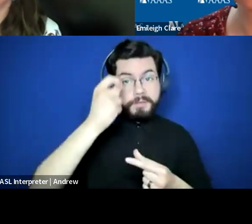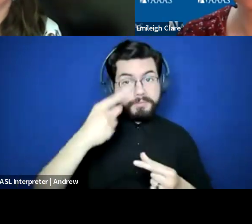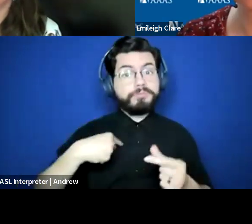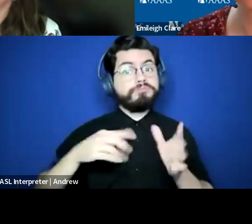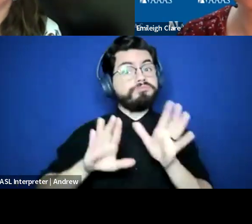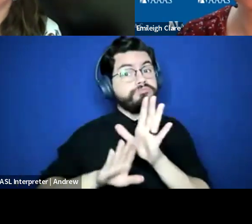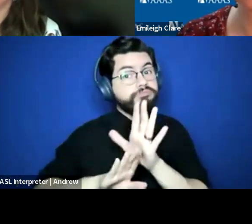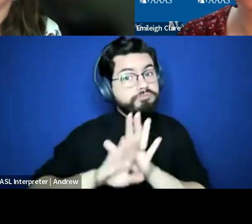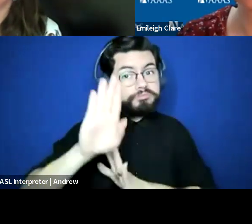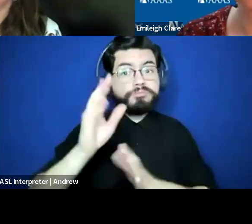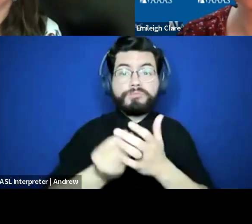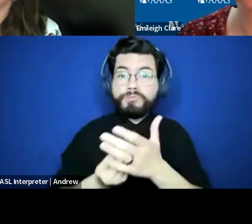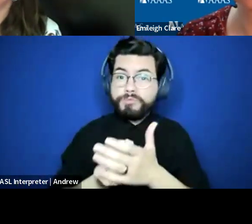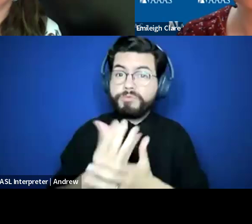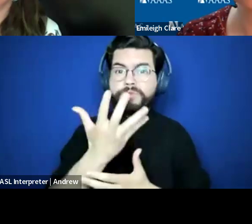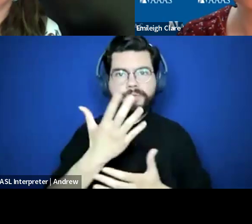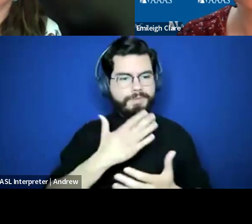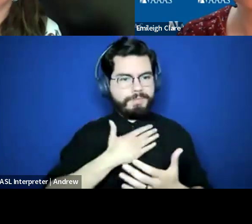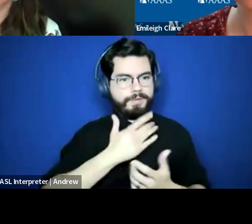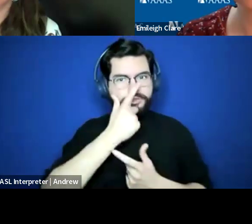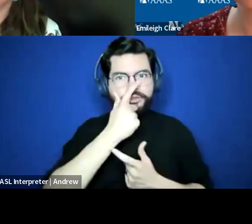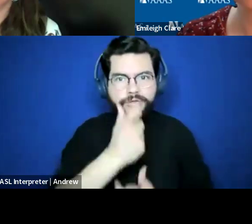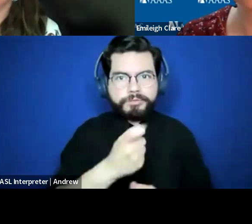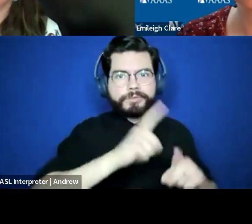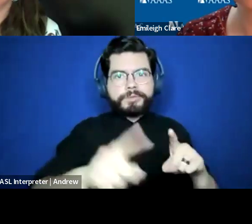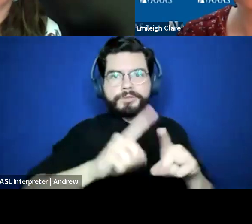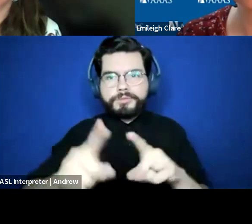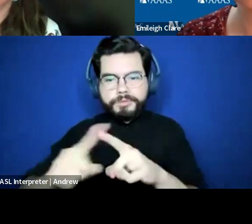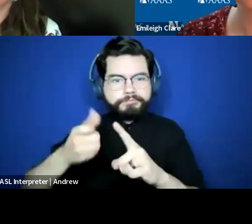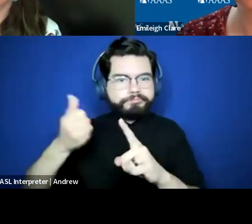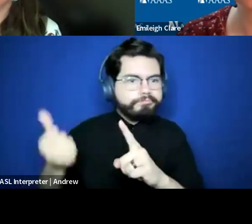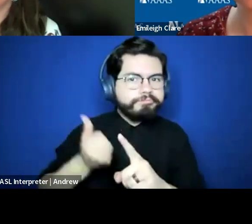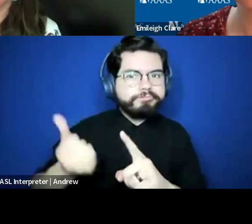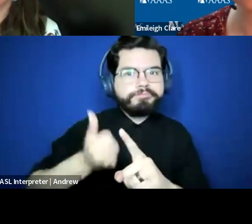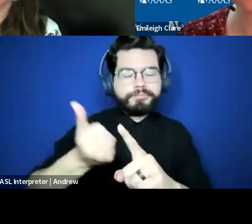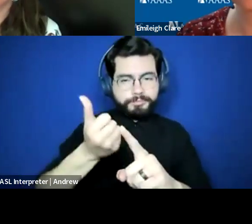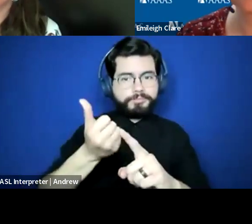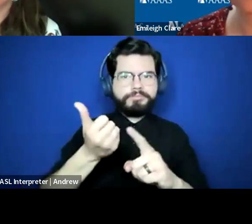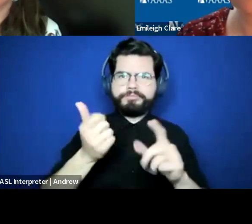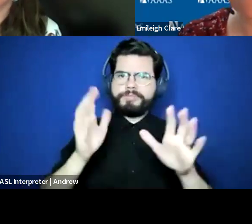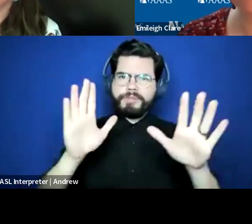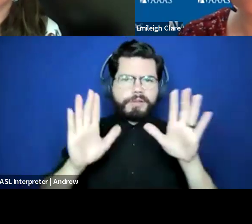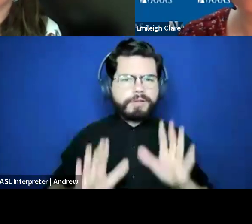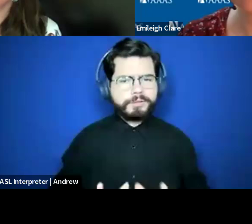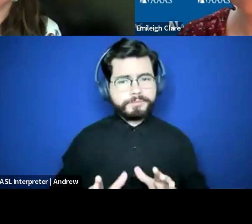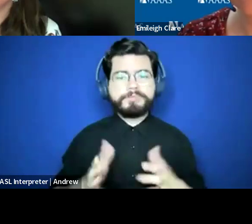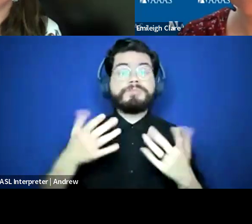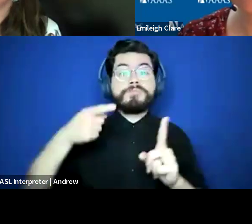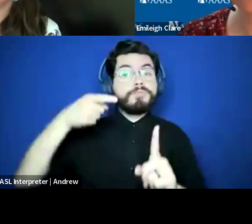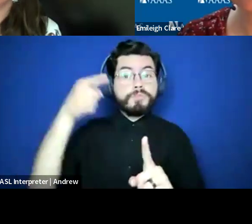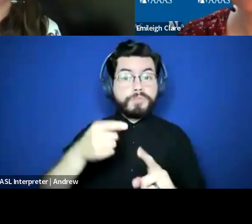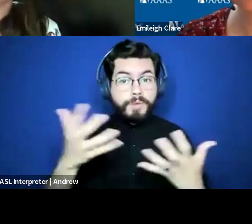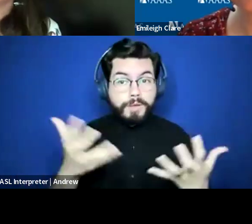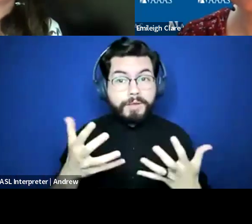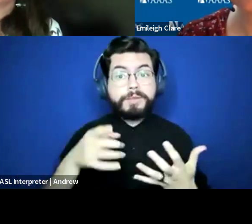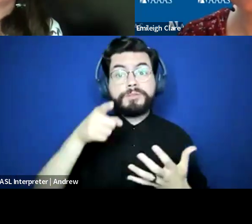of mine. So I think, the takeaway is if your interests do evolve, there's always other opportunities. And maybe it's not at the same